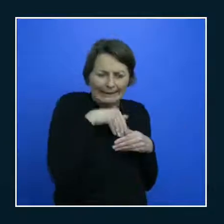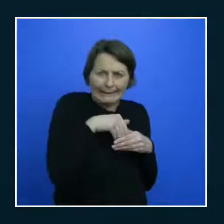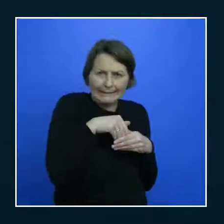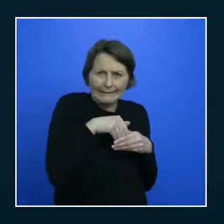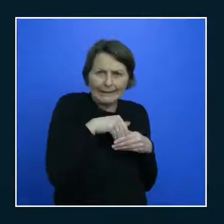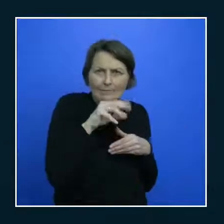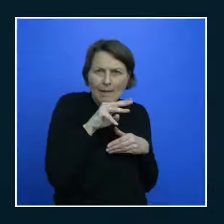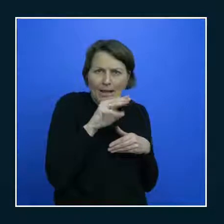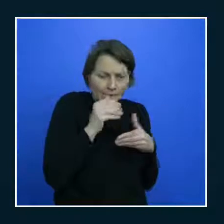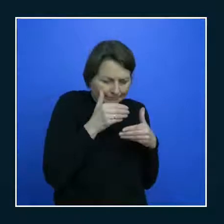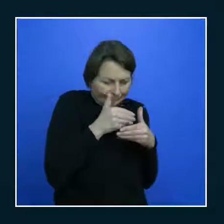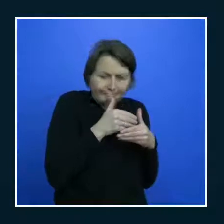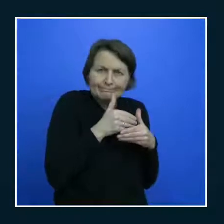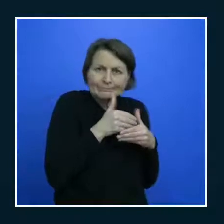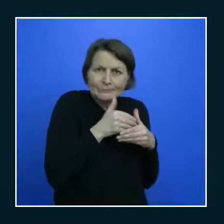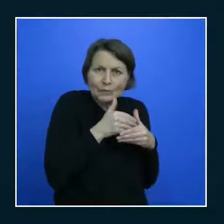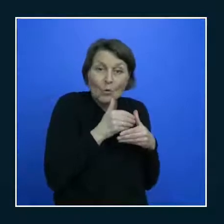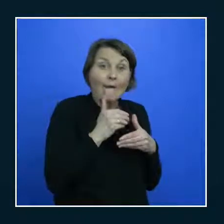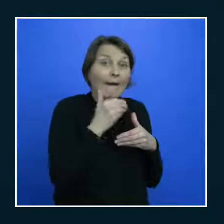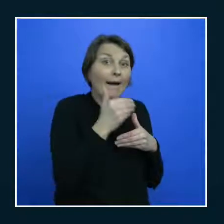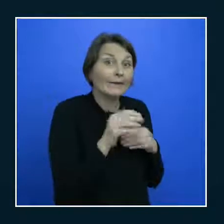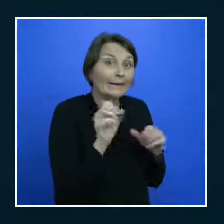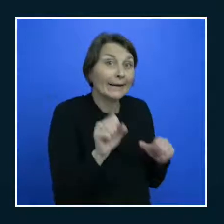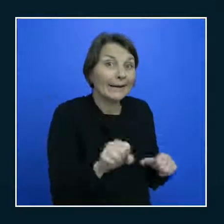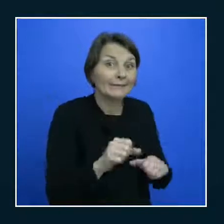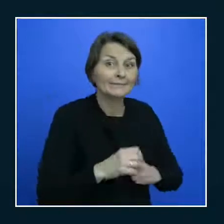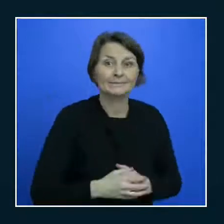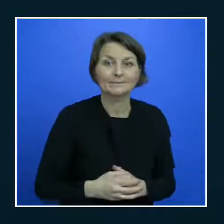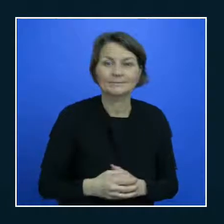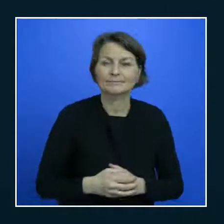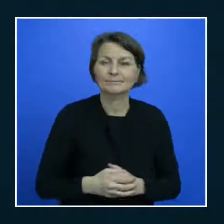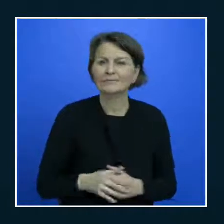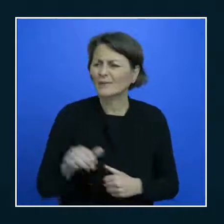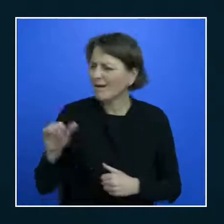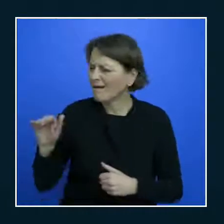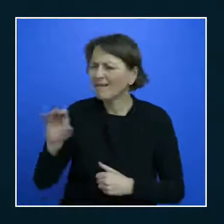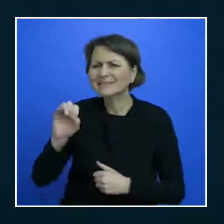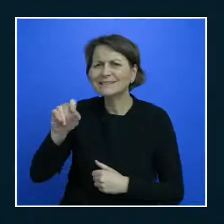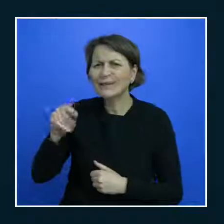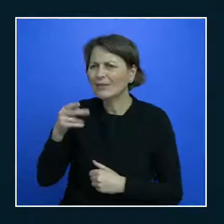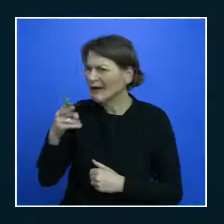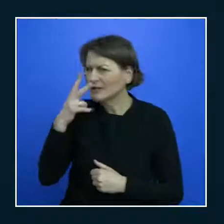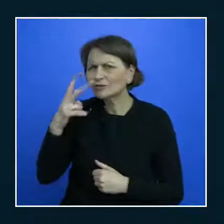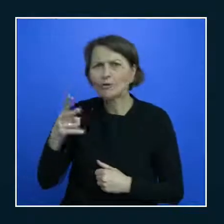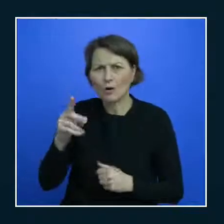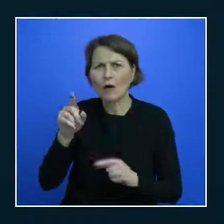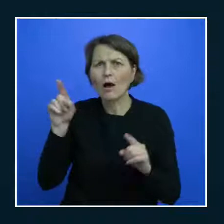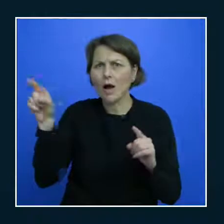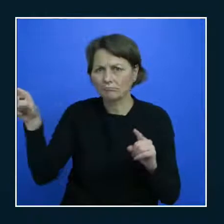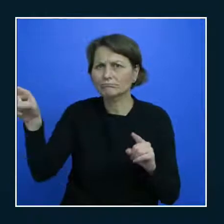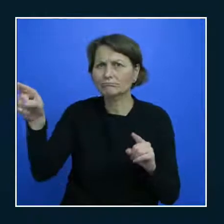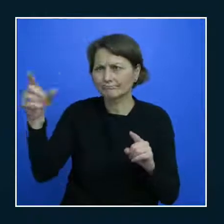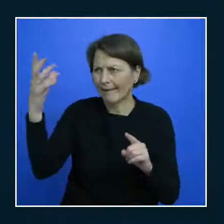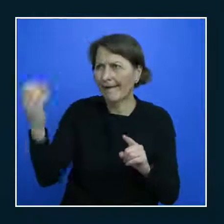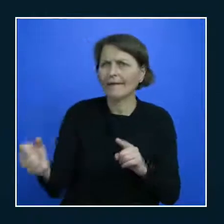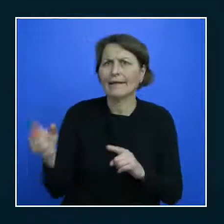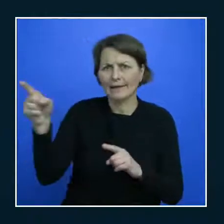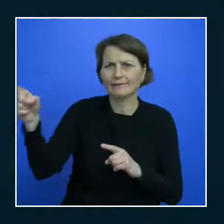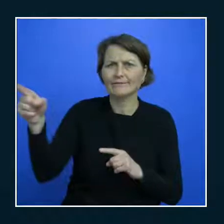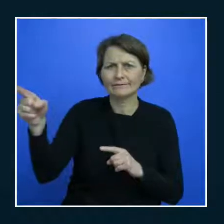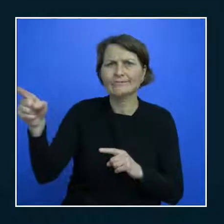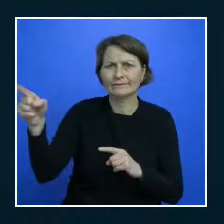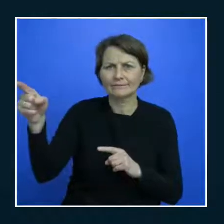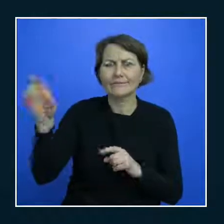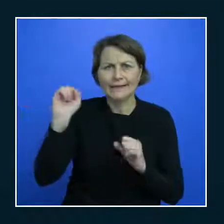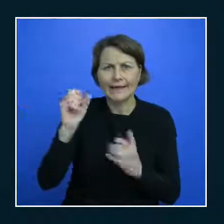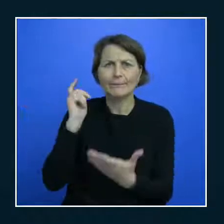I saw a place where you could go buy it. That's what I'm like. I'm looking at the. This is in the AI blog with Azure Percept.